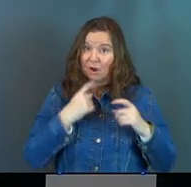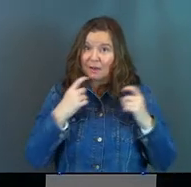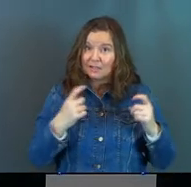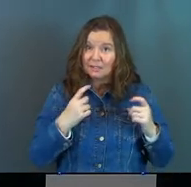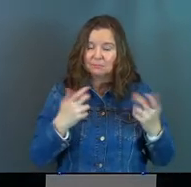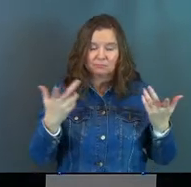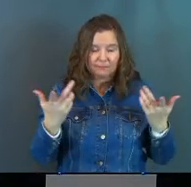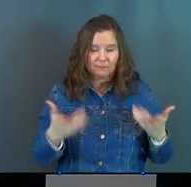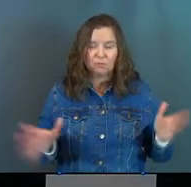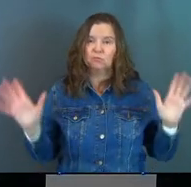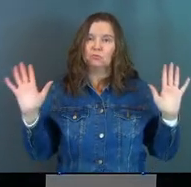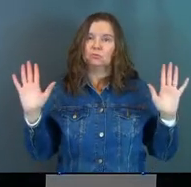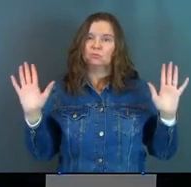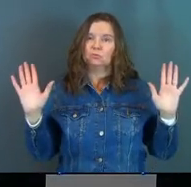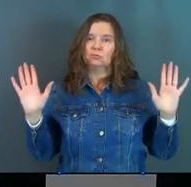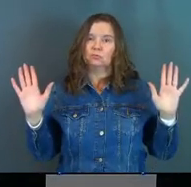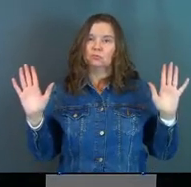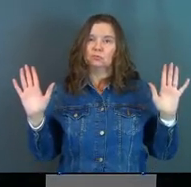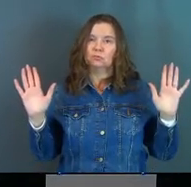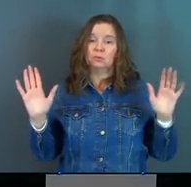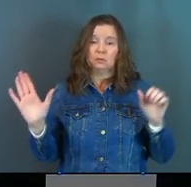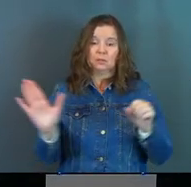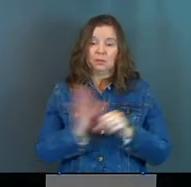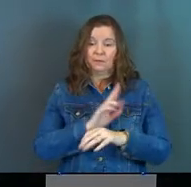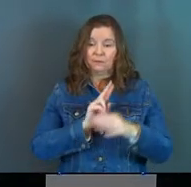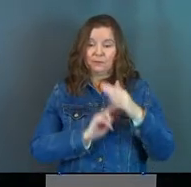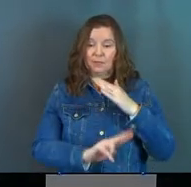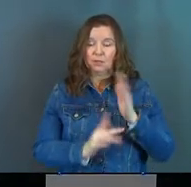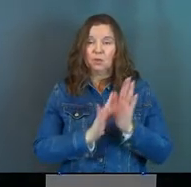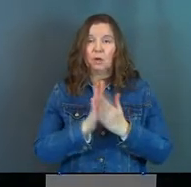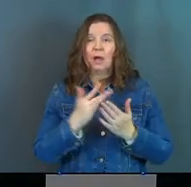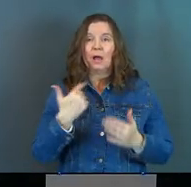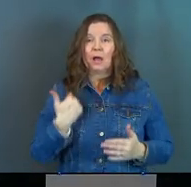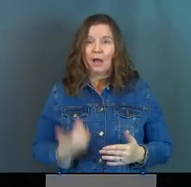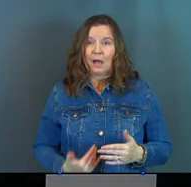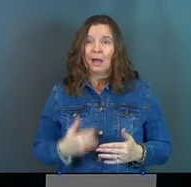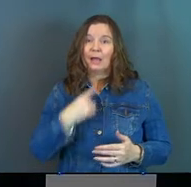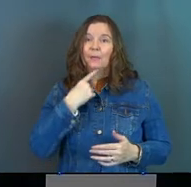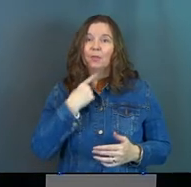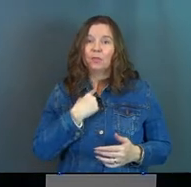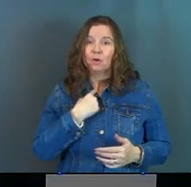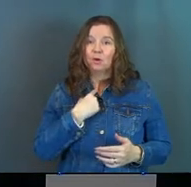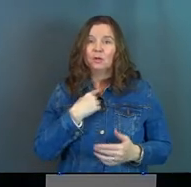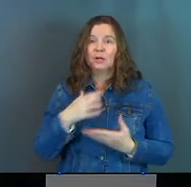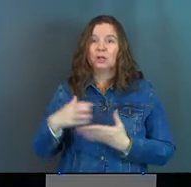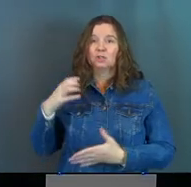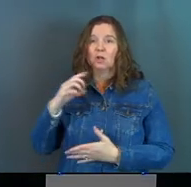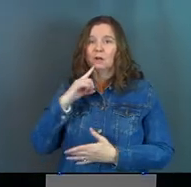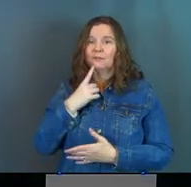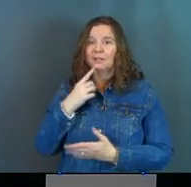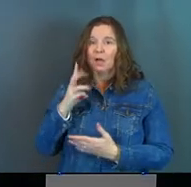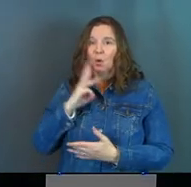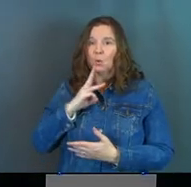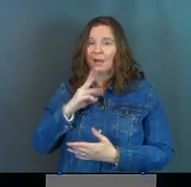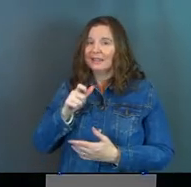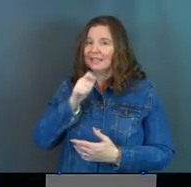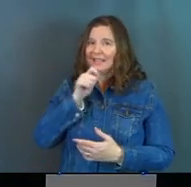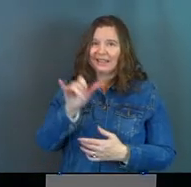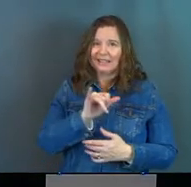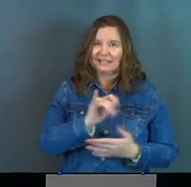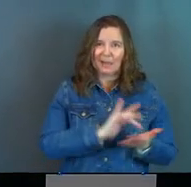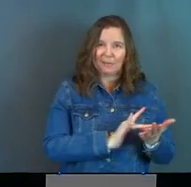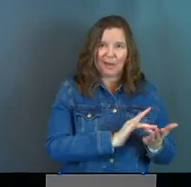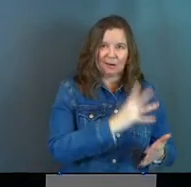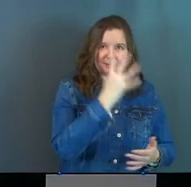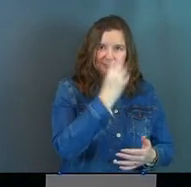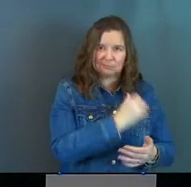sins. It's done. And to fulfill the scripture, he said, I am thirsty. And a jar of sour wine was sitting there. This is not the drugged